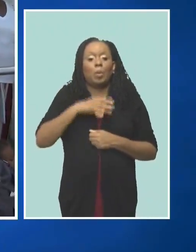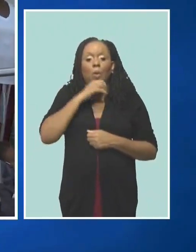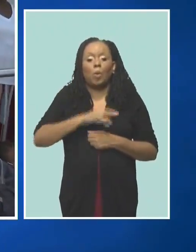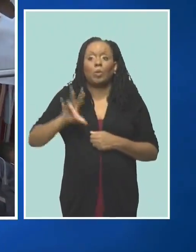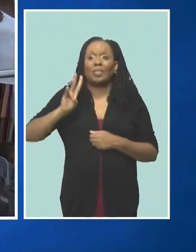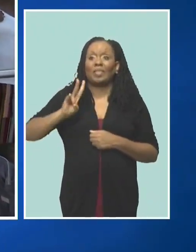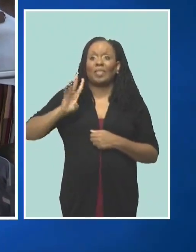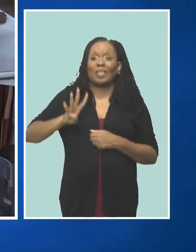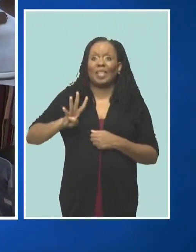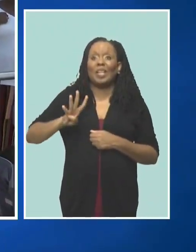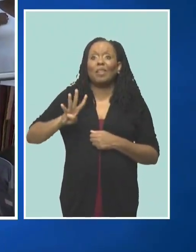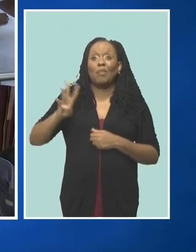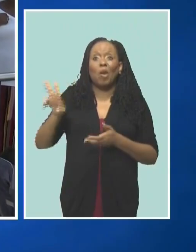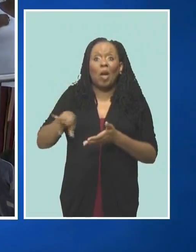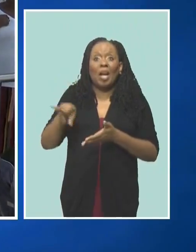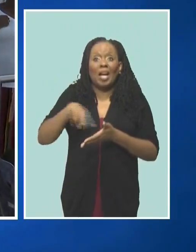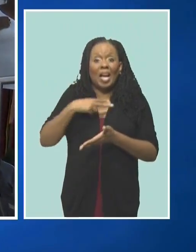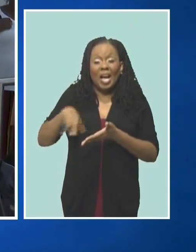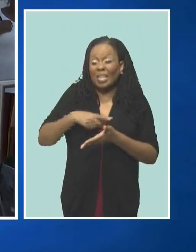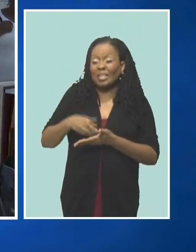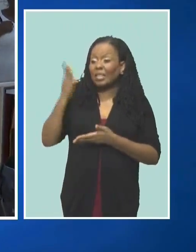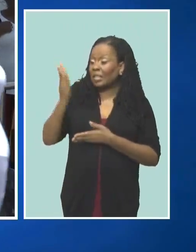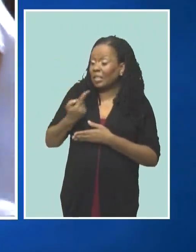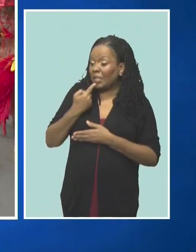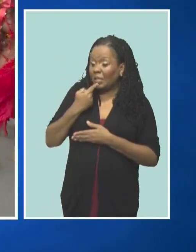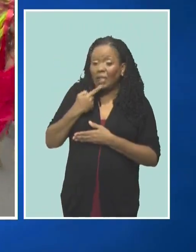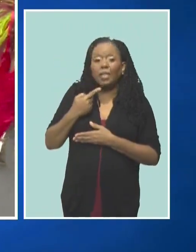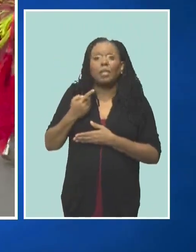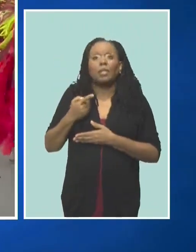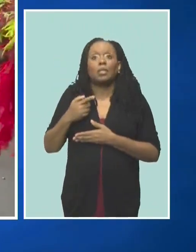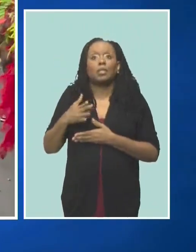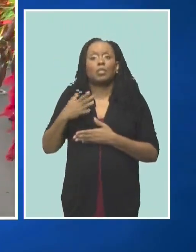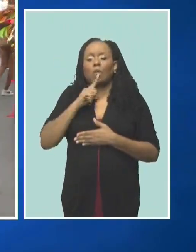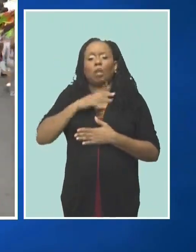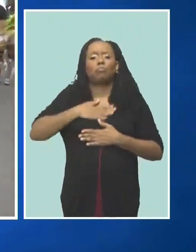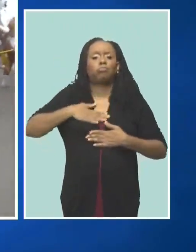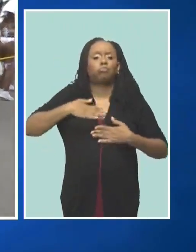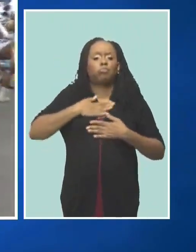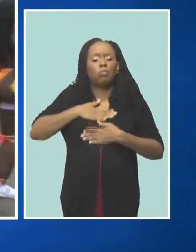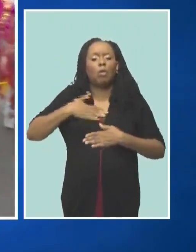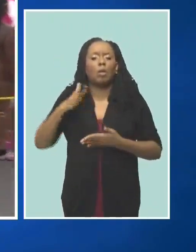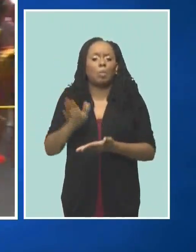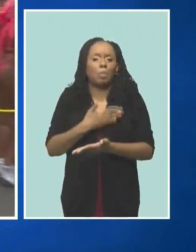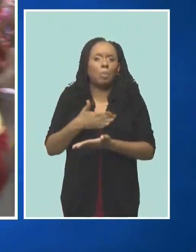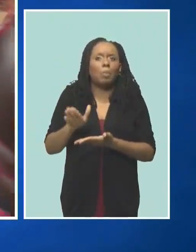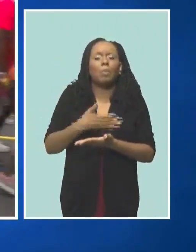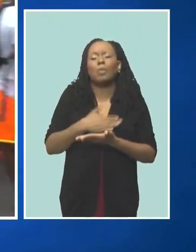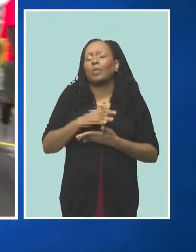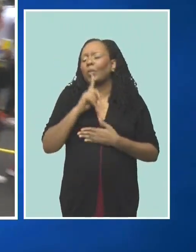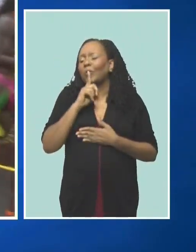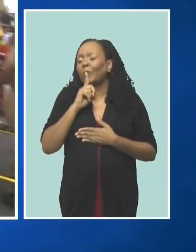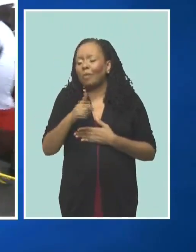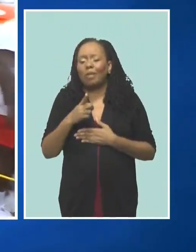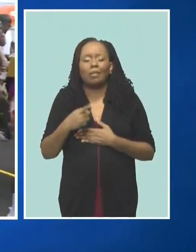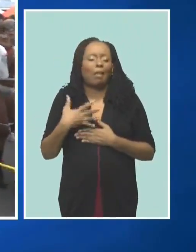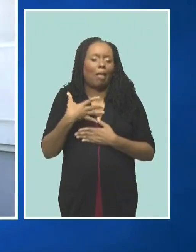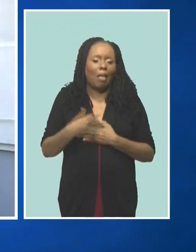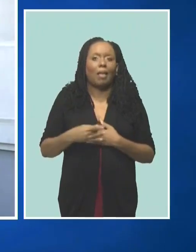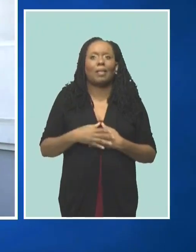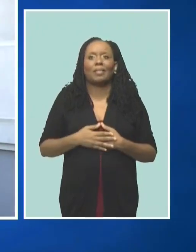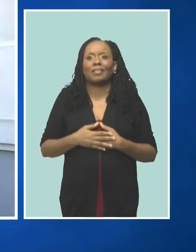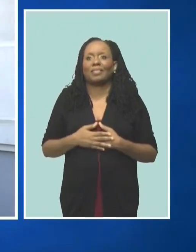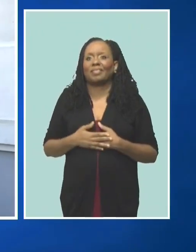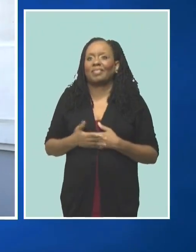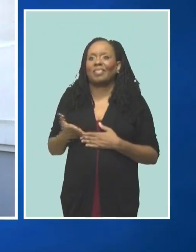was caught with her hands in the air and moving her way, says on the road enjoying the music and spectacle is just where she wanted to be. I'm